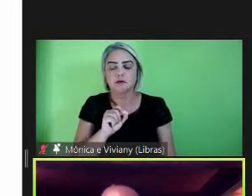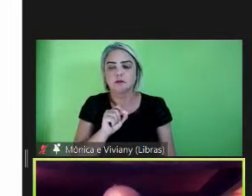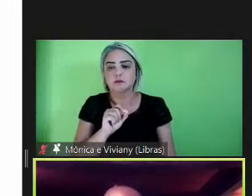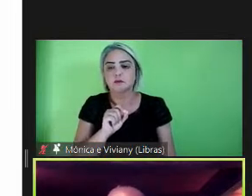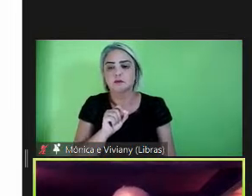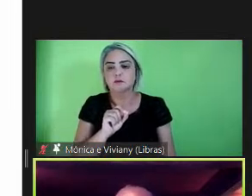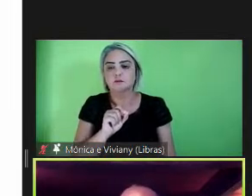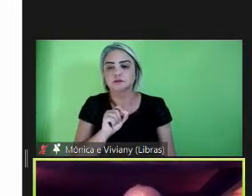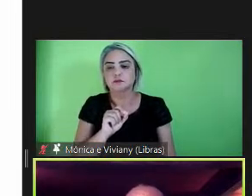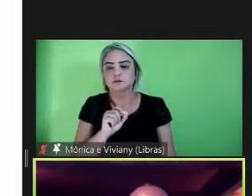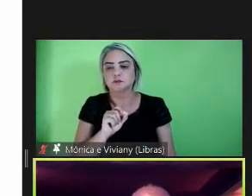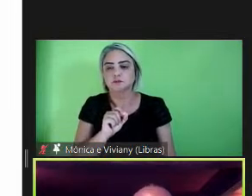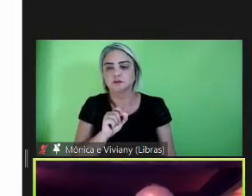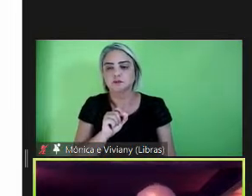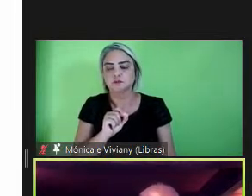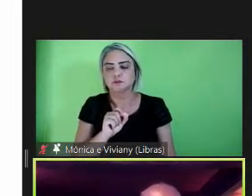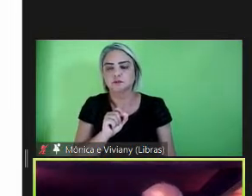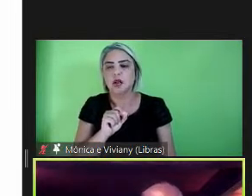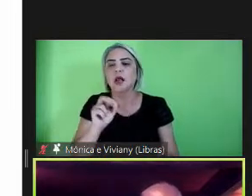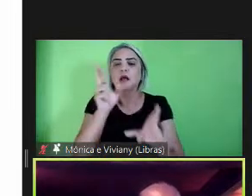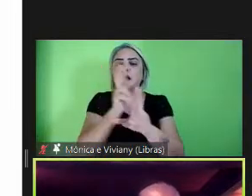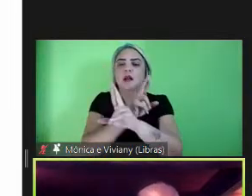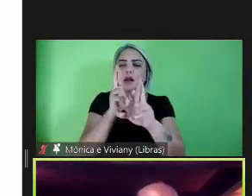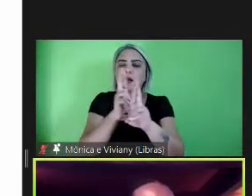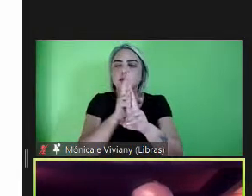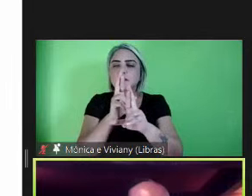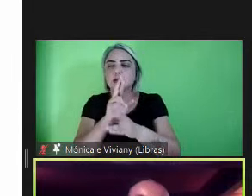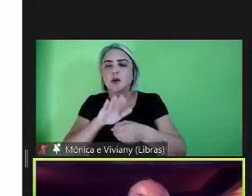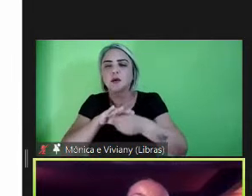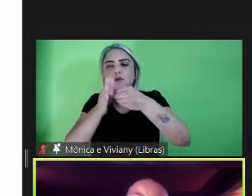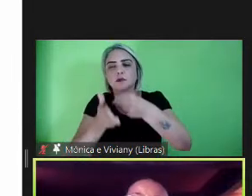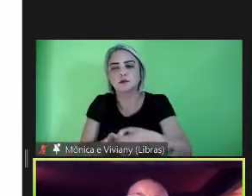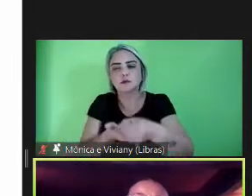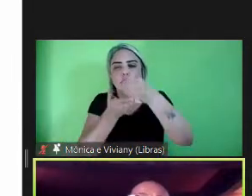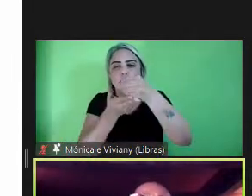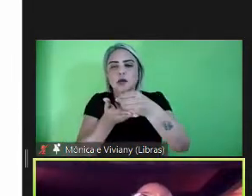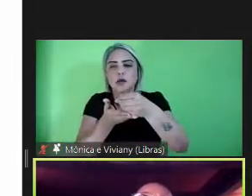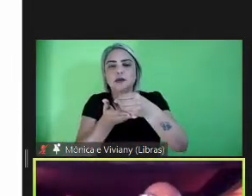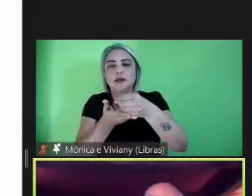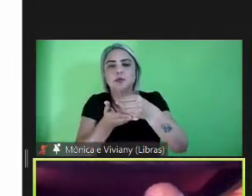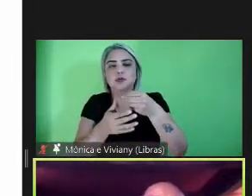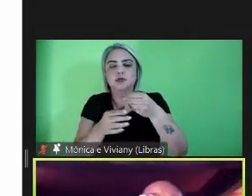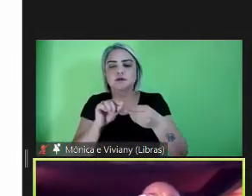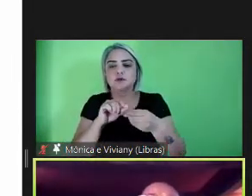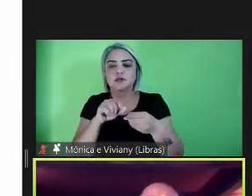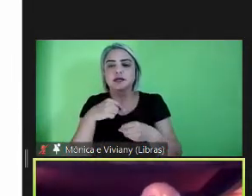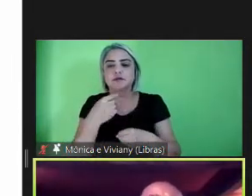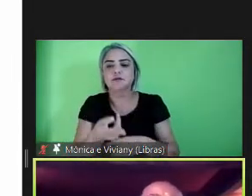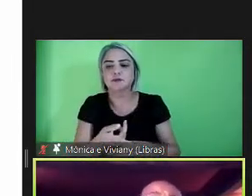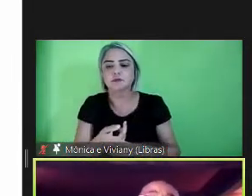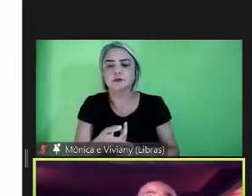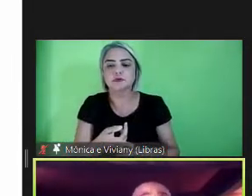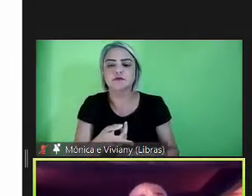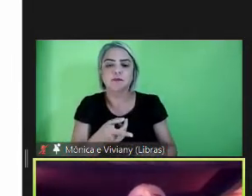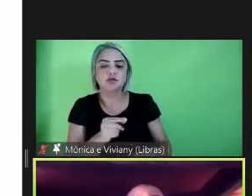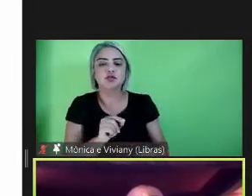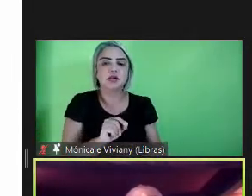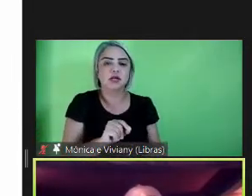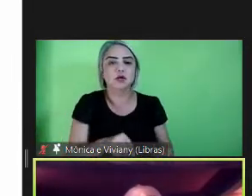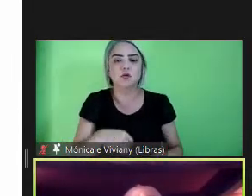In terms of being sustainable and looking at sustainable solutions, I emphasize the issue